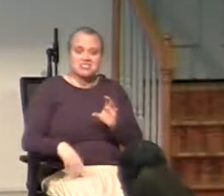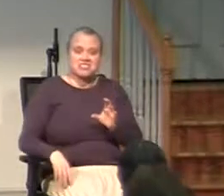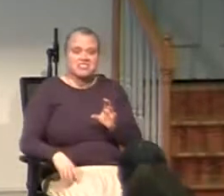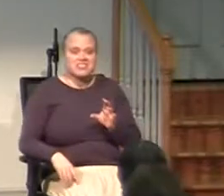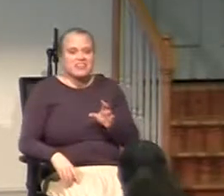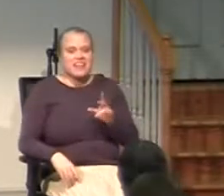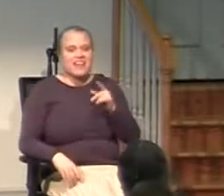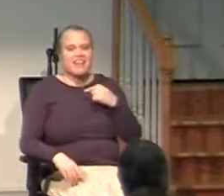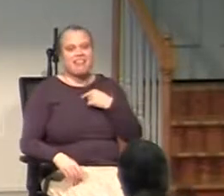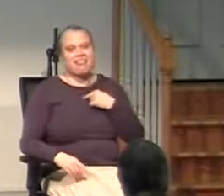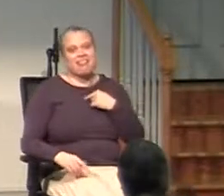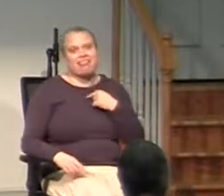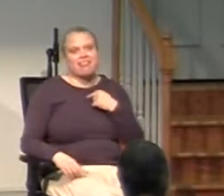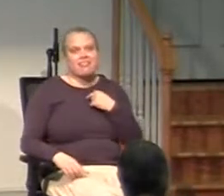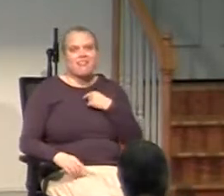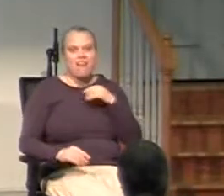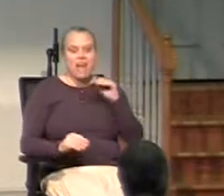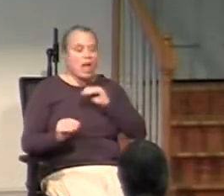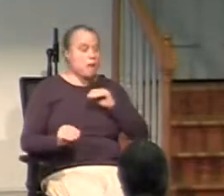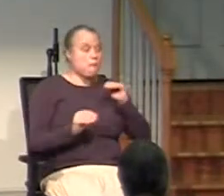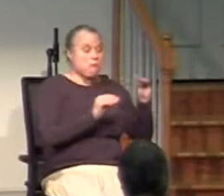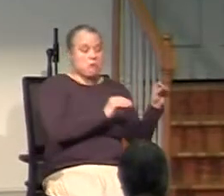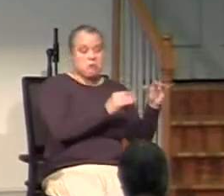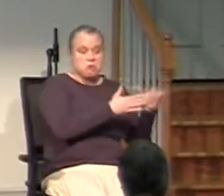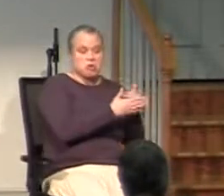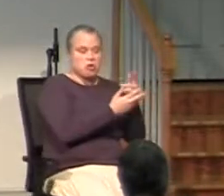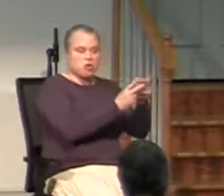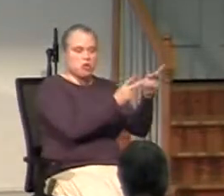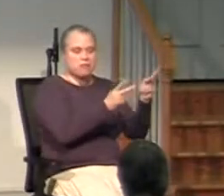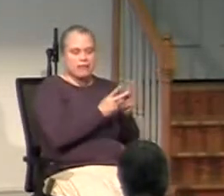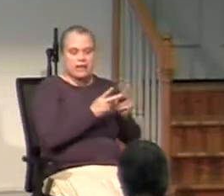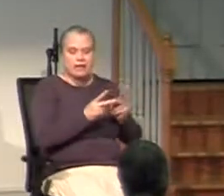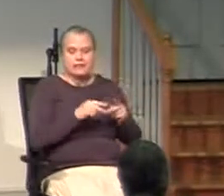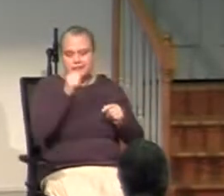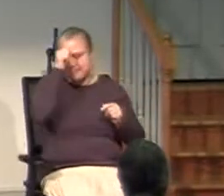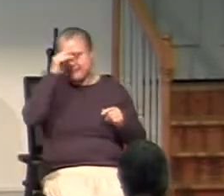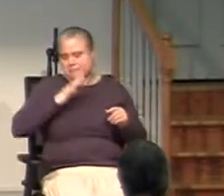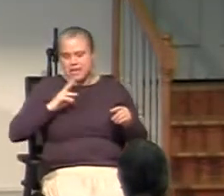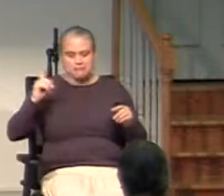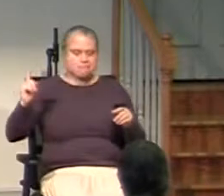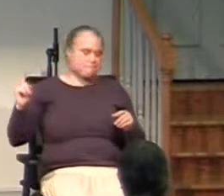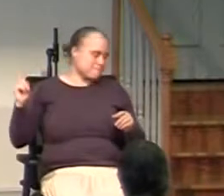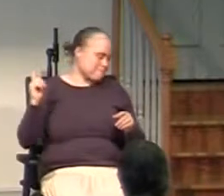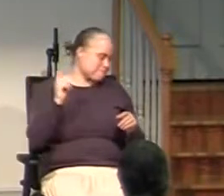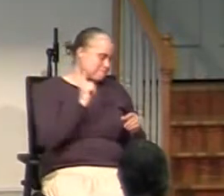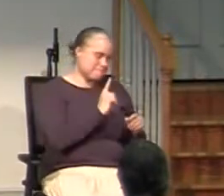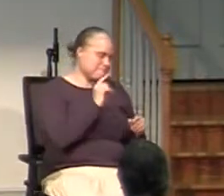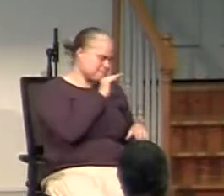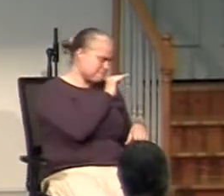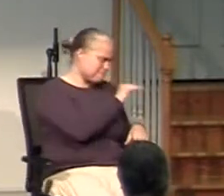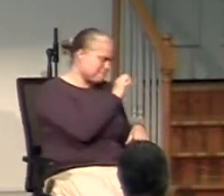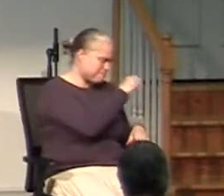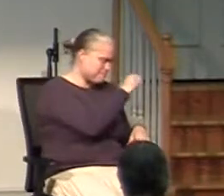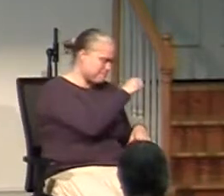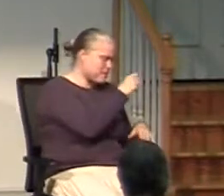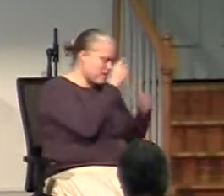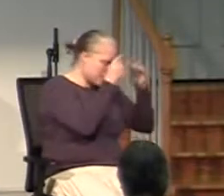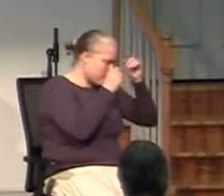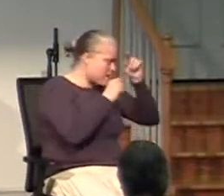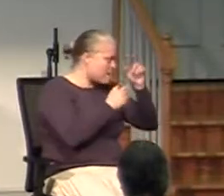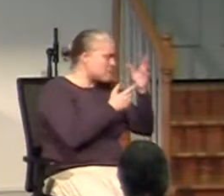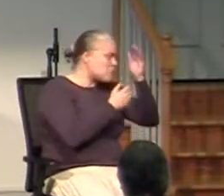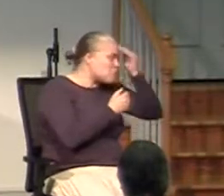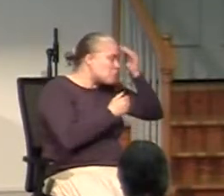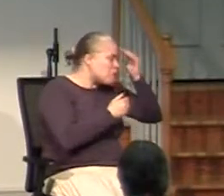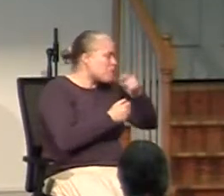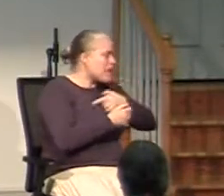left and moved from that place, he came by and he said, "I want to come and talk to you before you leave." He said, "You know, I hadn't